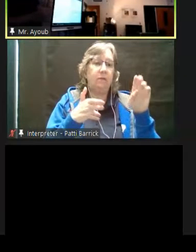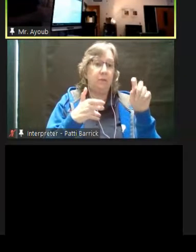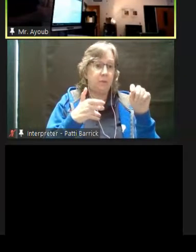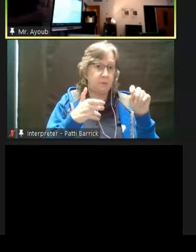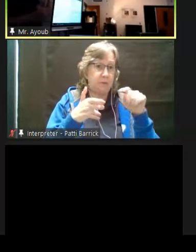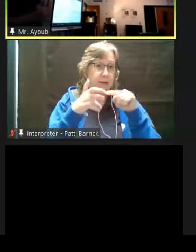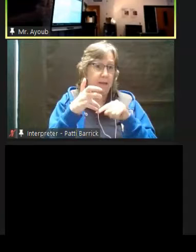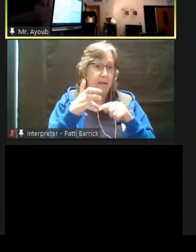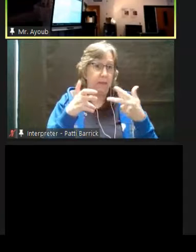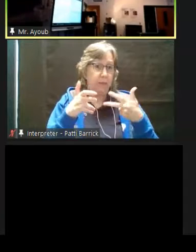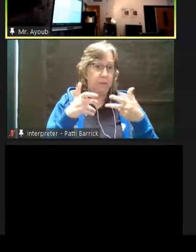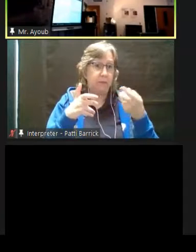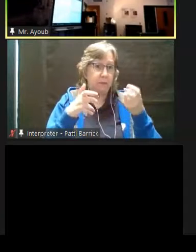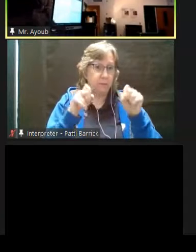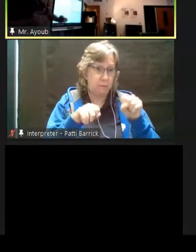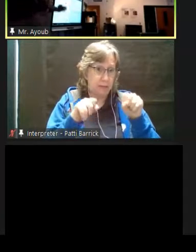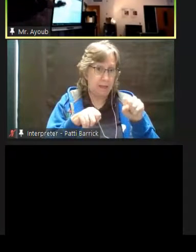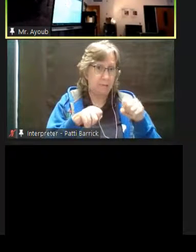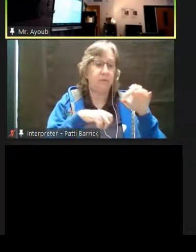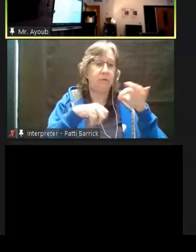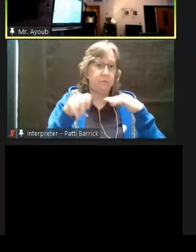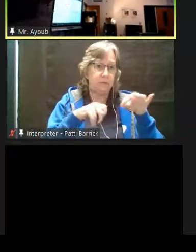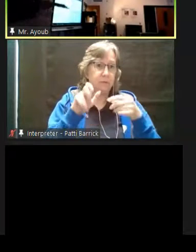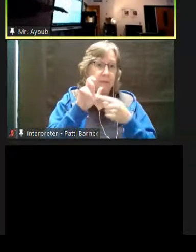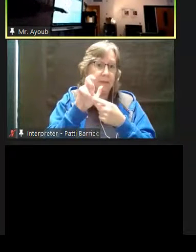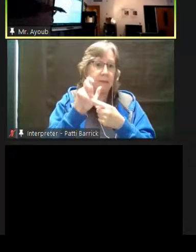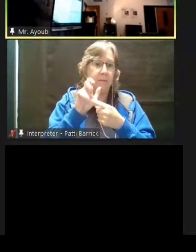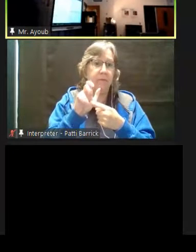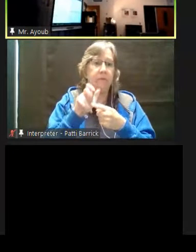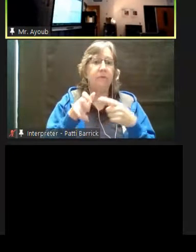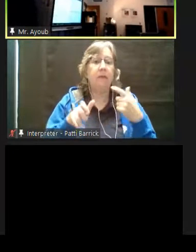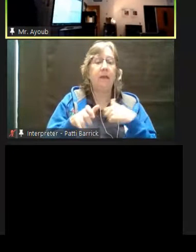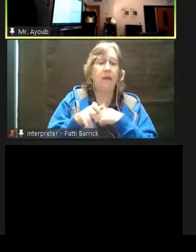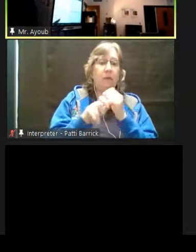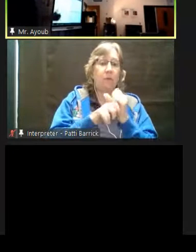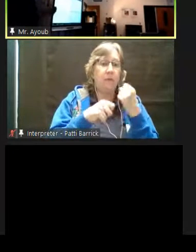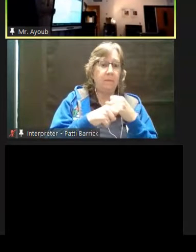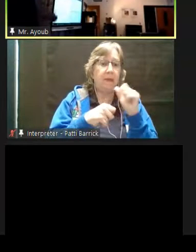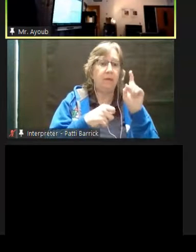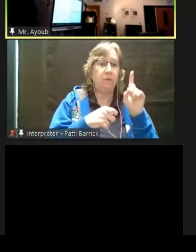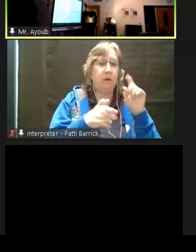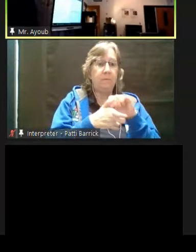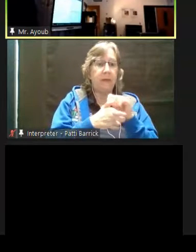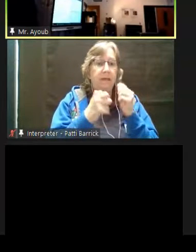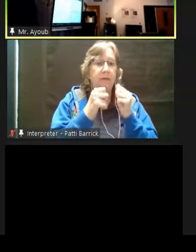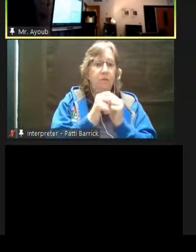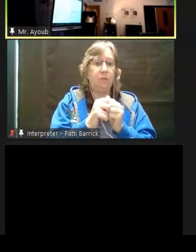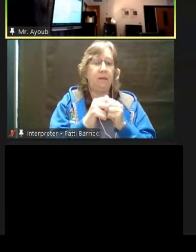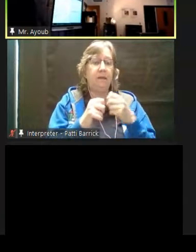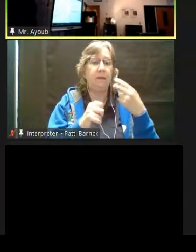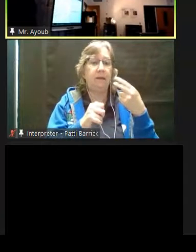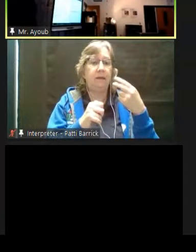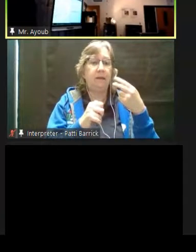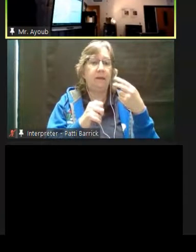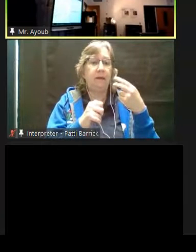these. And then we actually created a page with content. We did headers. So why